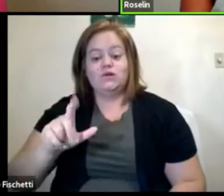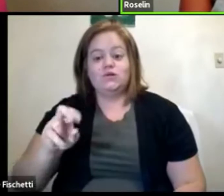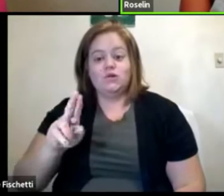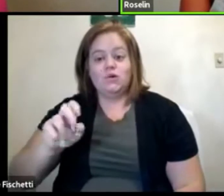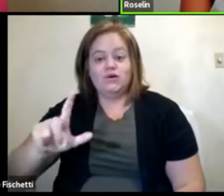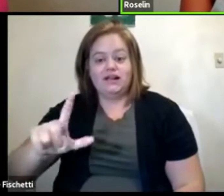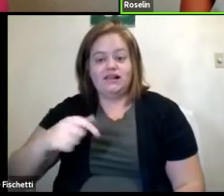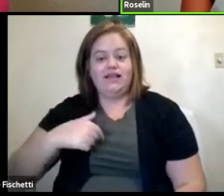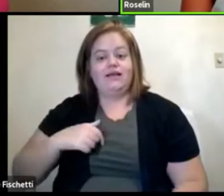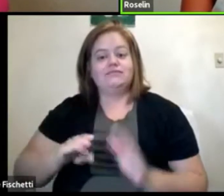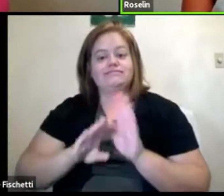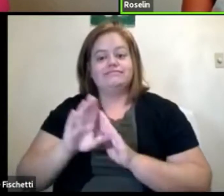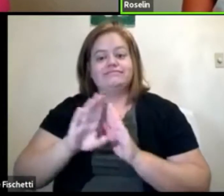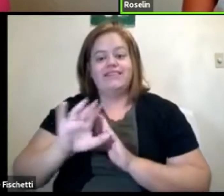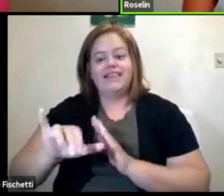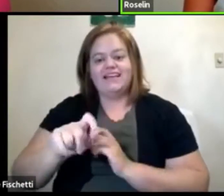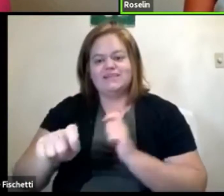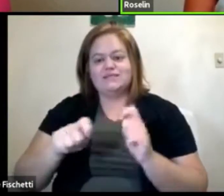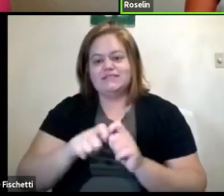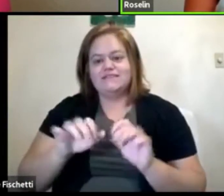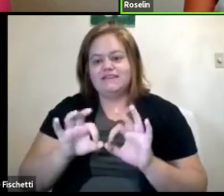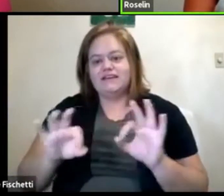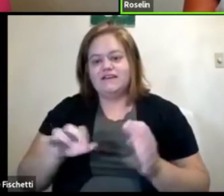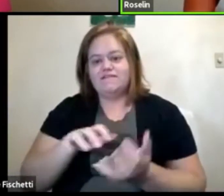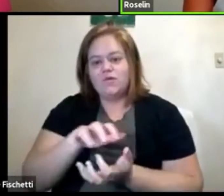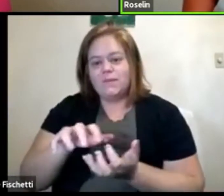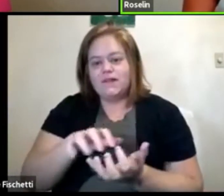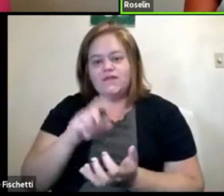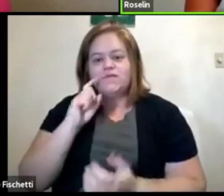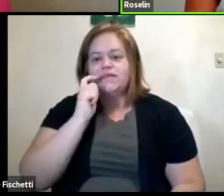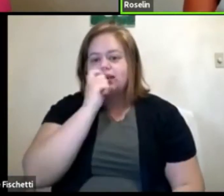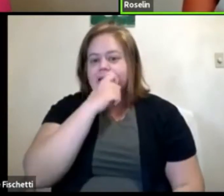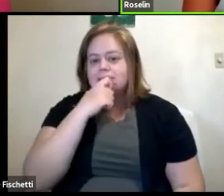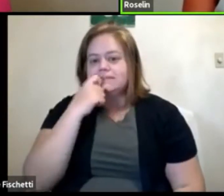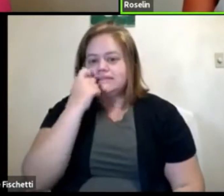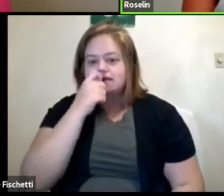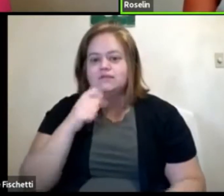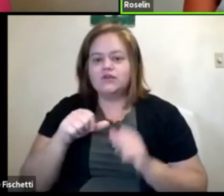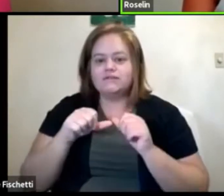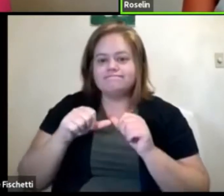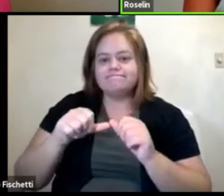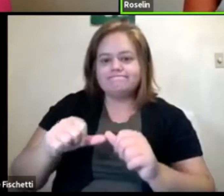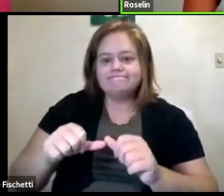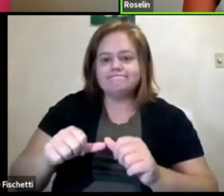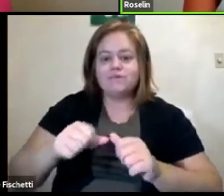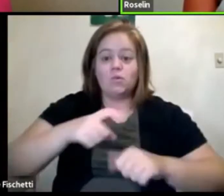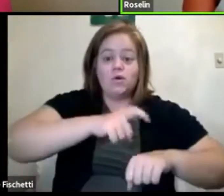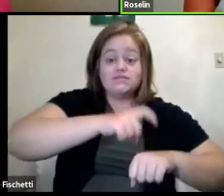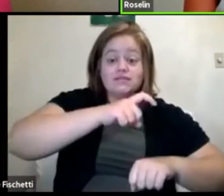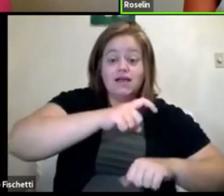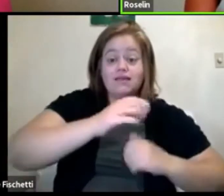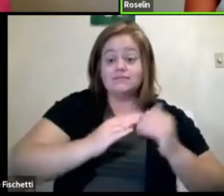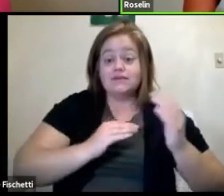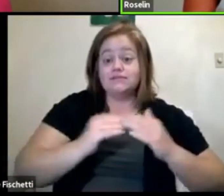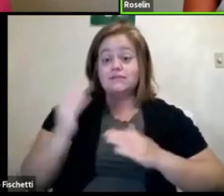developing that formula, a lipstick, a liquid lipstick that could, pre-apply one step, is comfortable, it lasts all